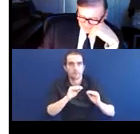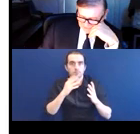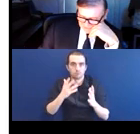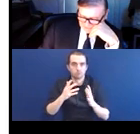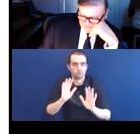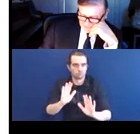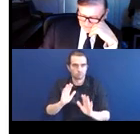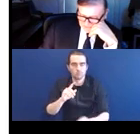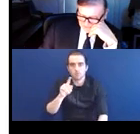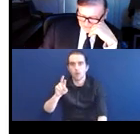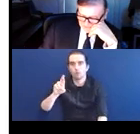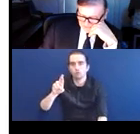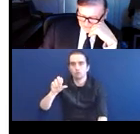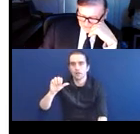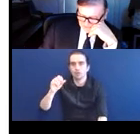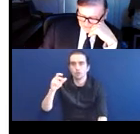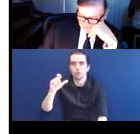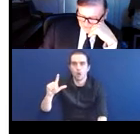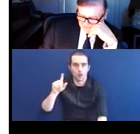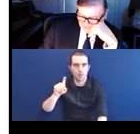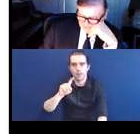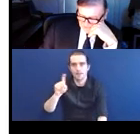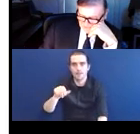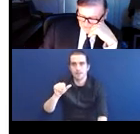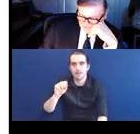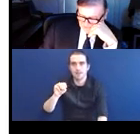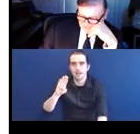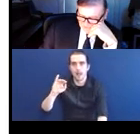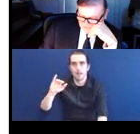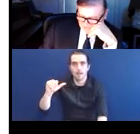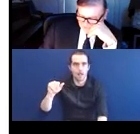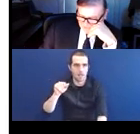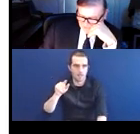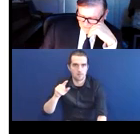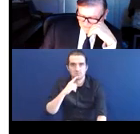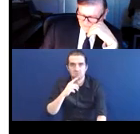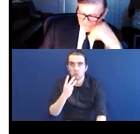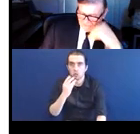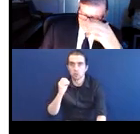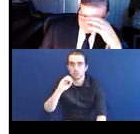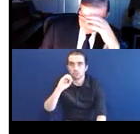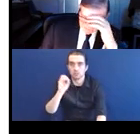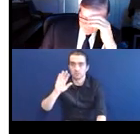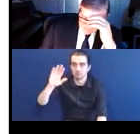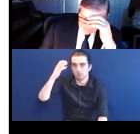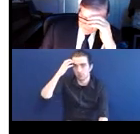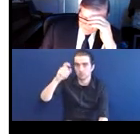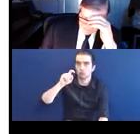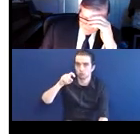put a number, I don't know their name, physical appearance, lack of full information about a person with disability. That's a myth.